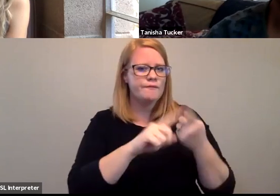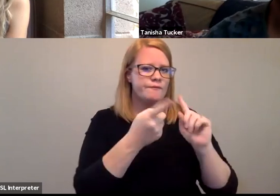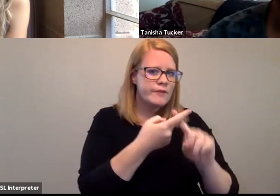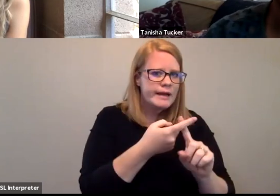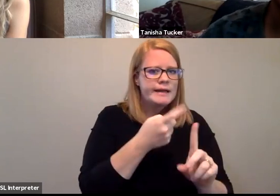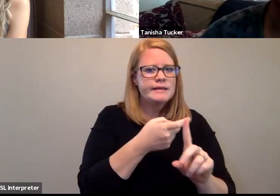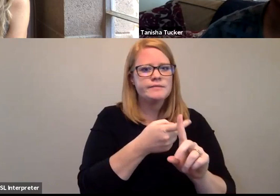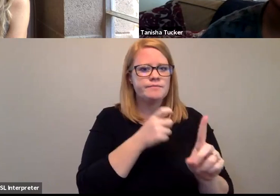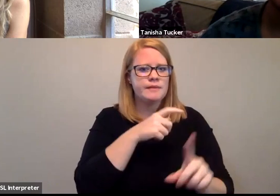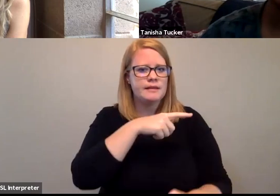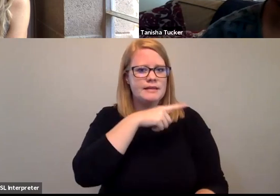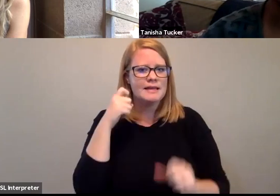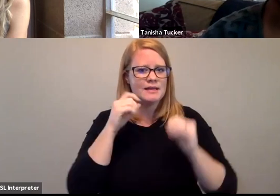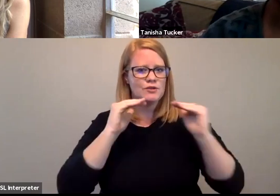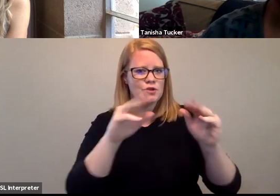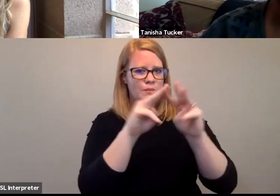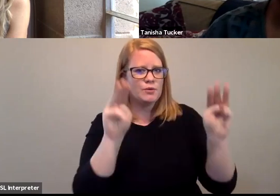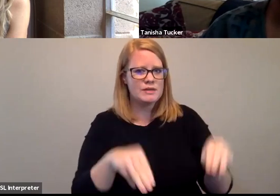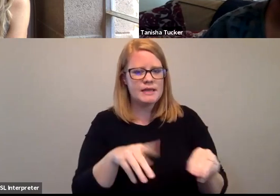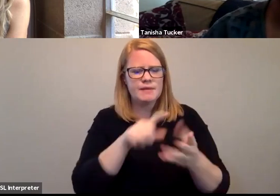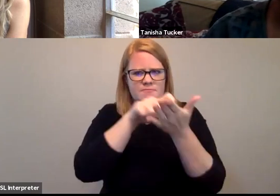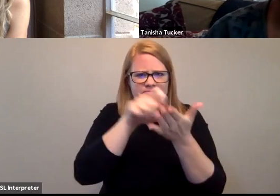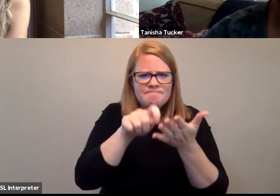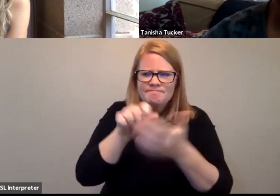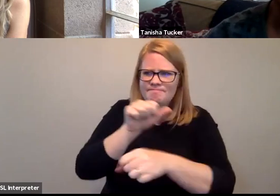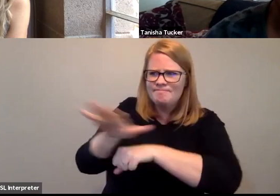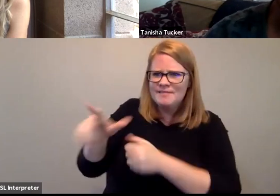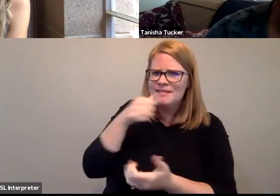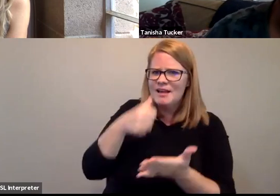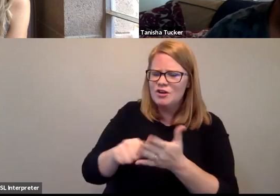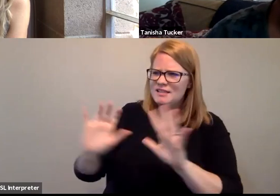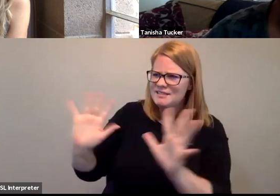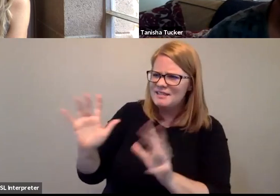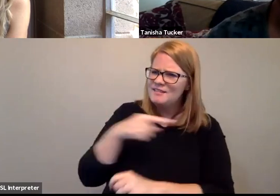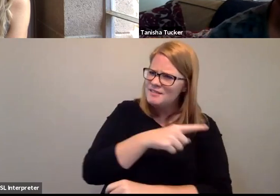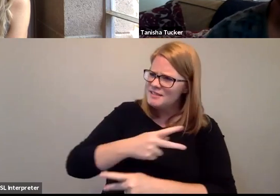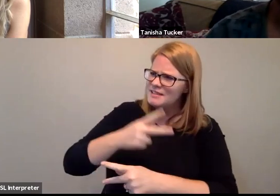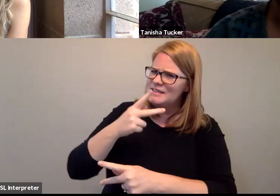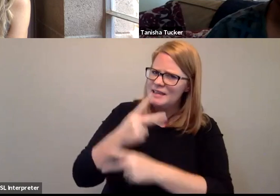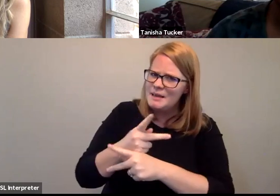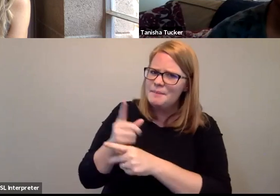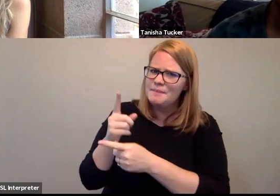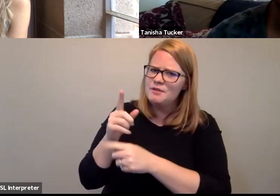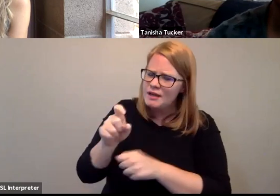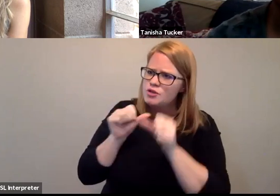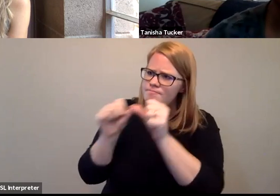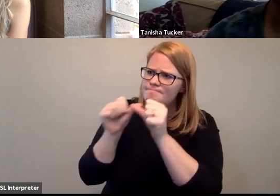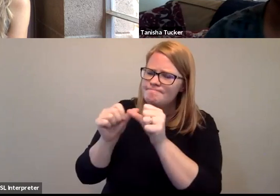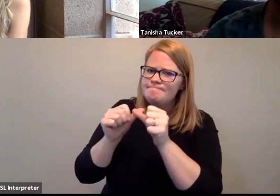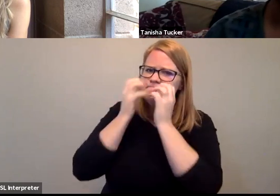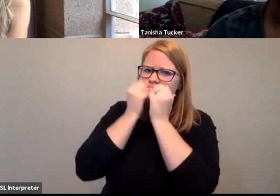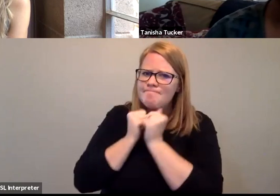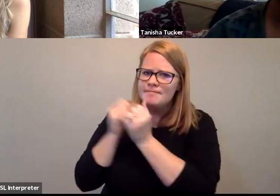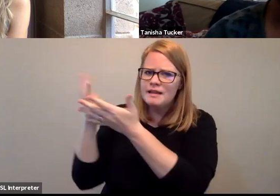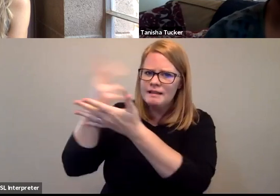wrote letters and helped petition to get her, to keep her out there, because of course this is a very important tradition, you